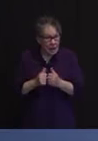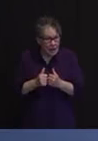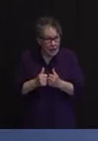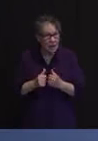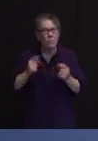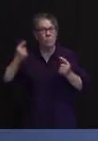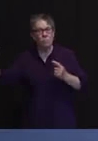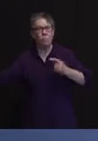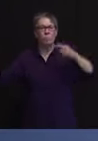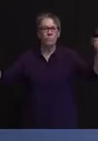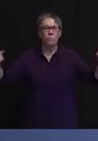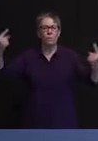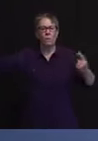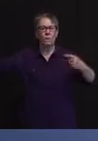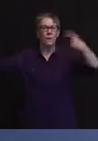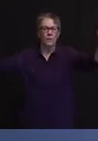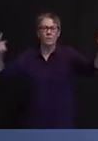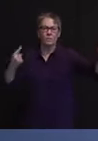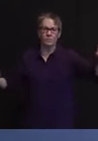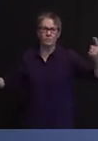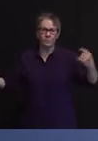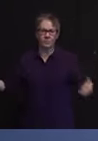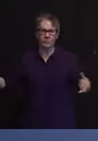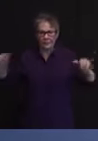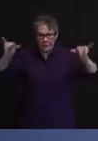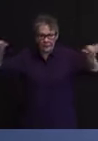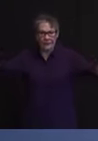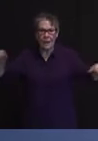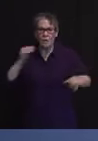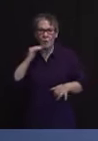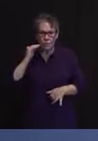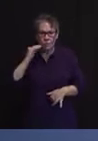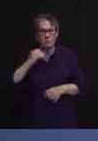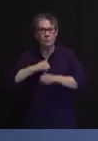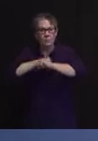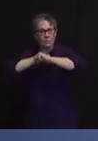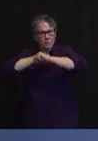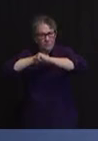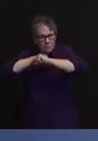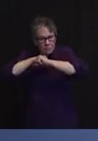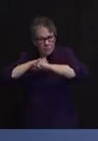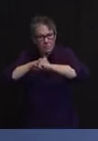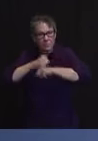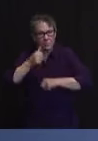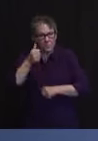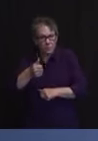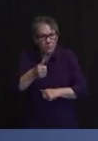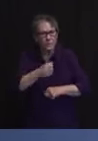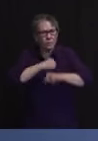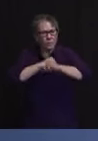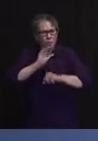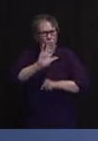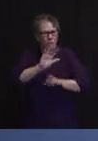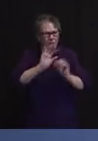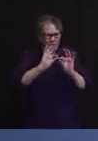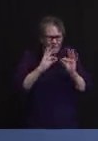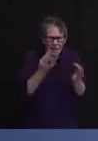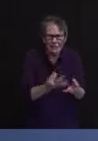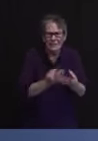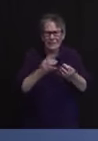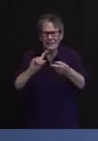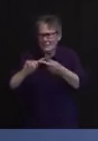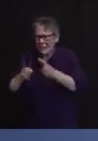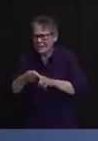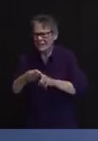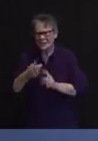need to take steps to protect not only their health, but also loved ones and vulnerable populations.